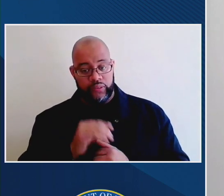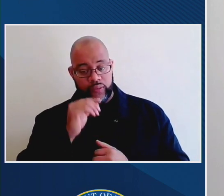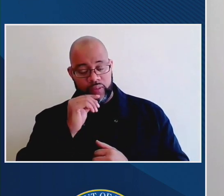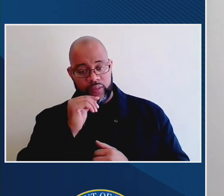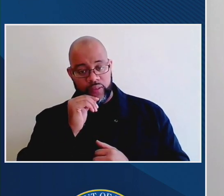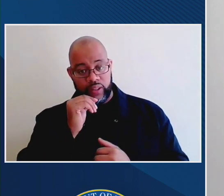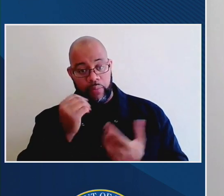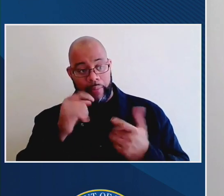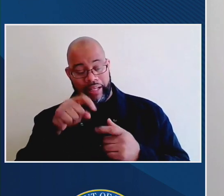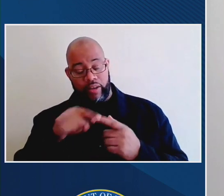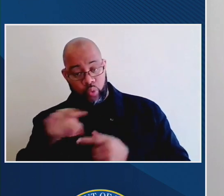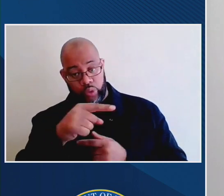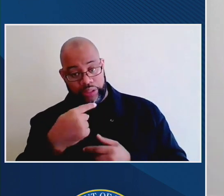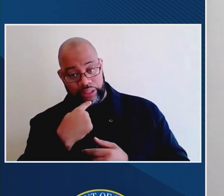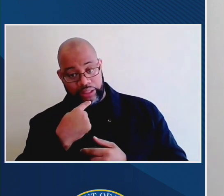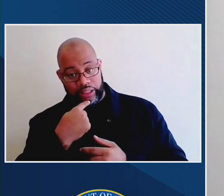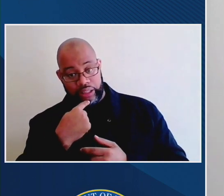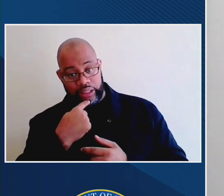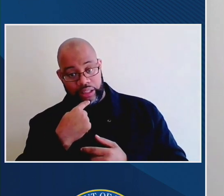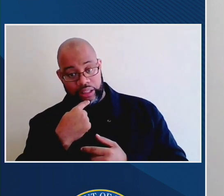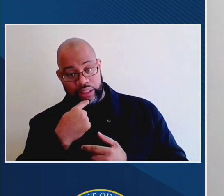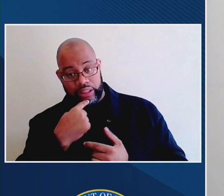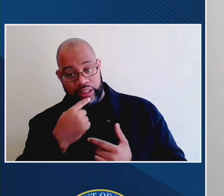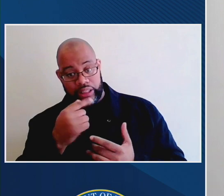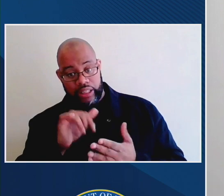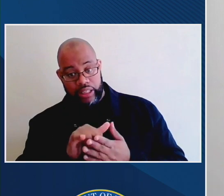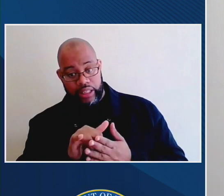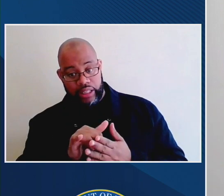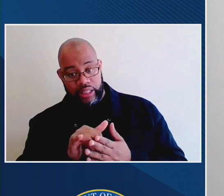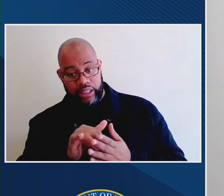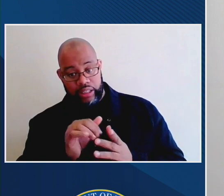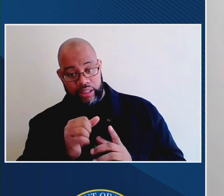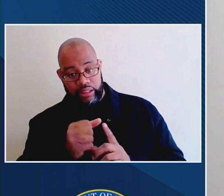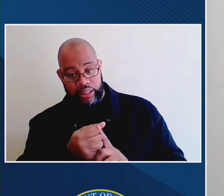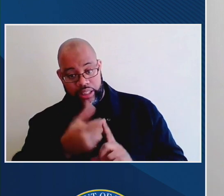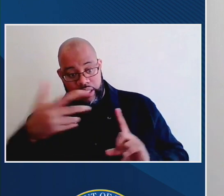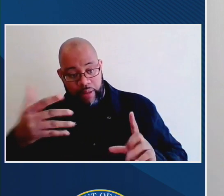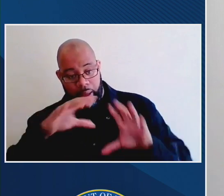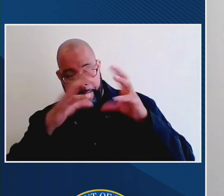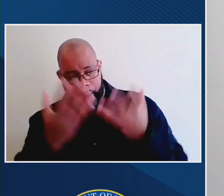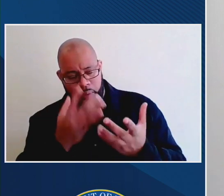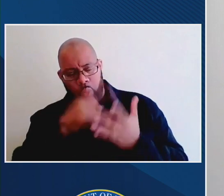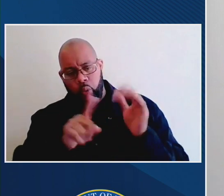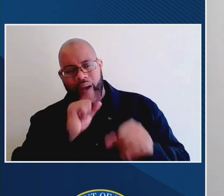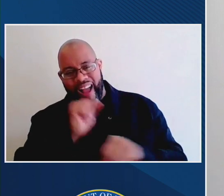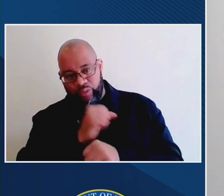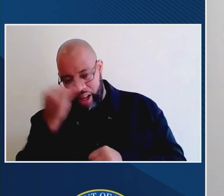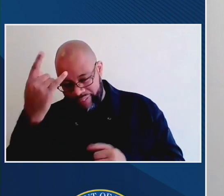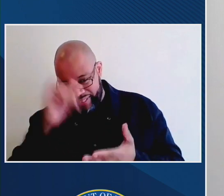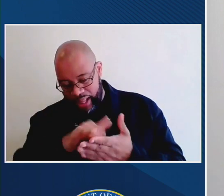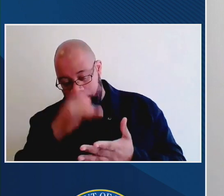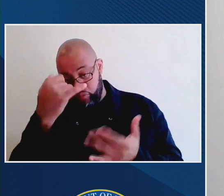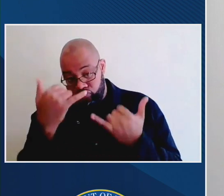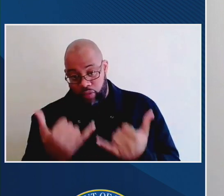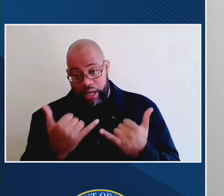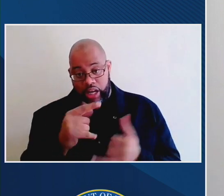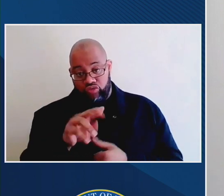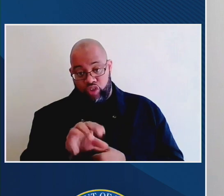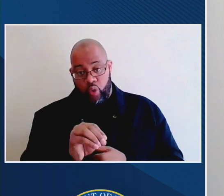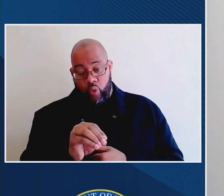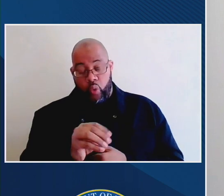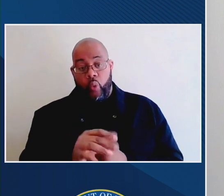to say, when you say expand the population, what's your actual ideas for that? Because right now, TRIO would be